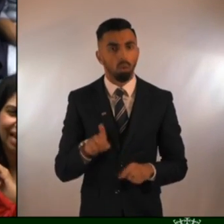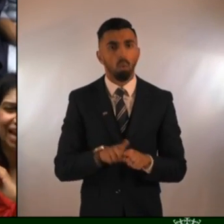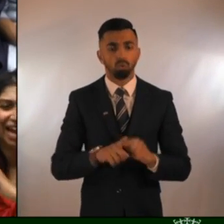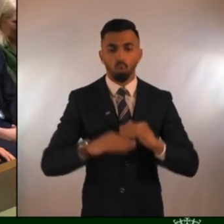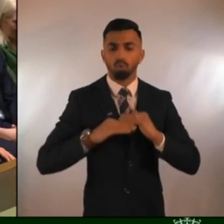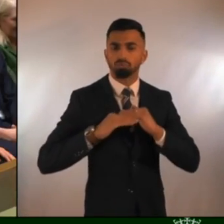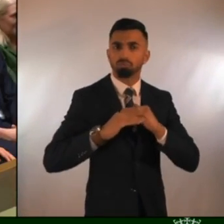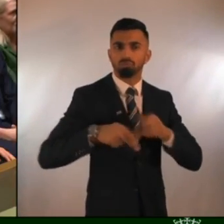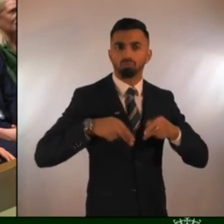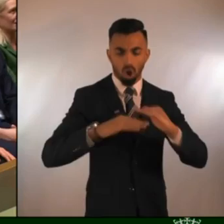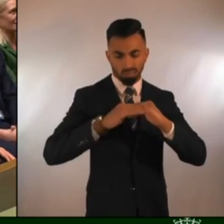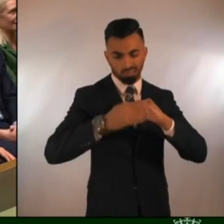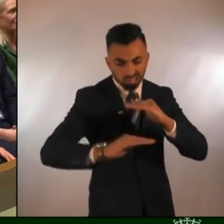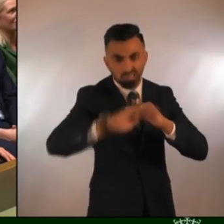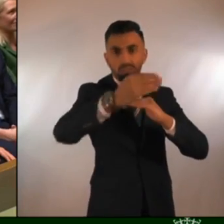fund.